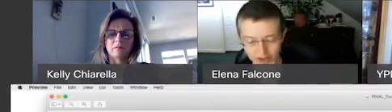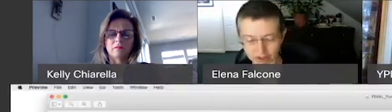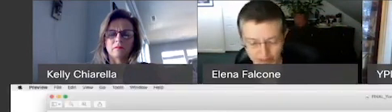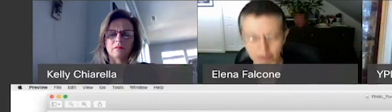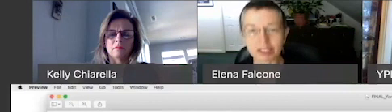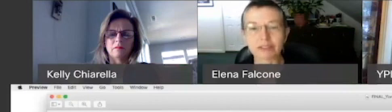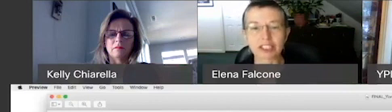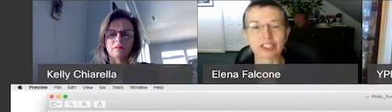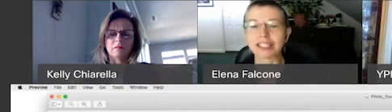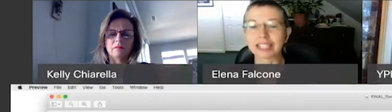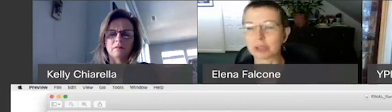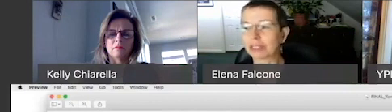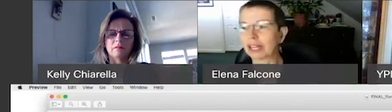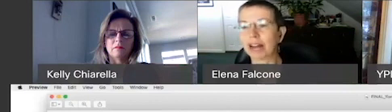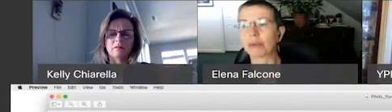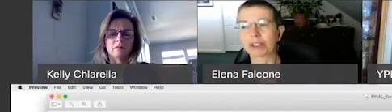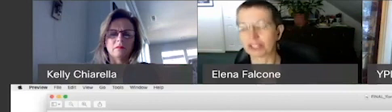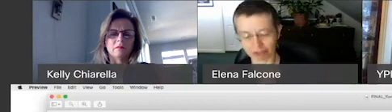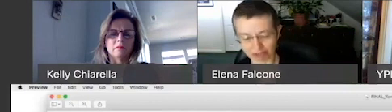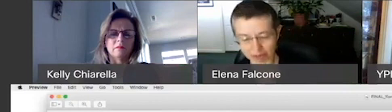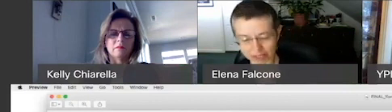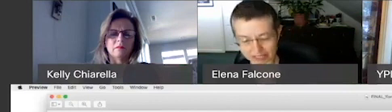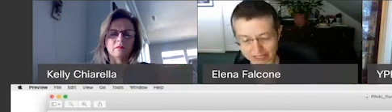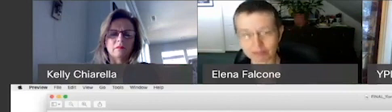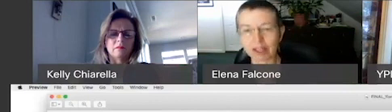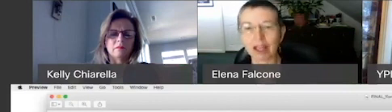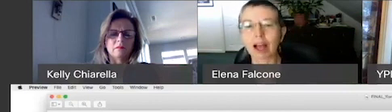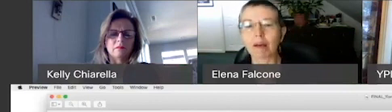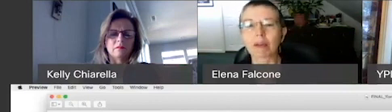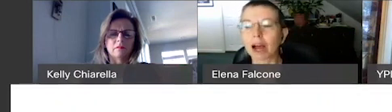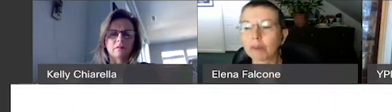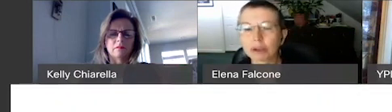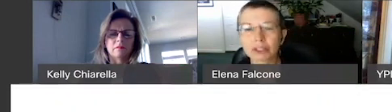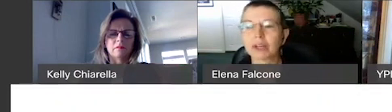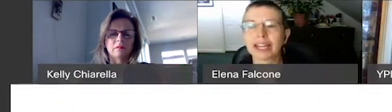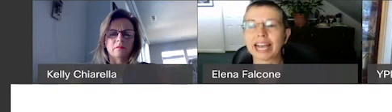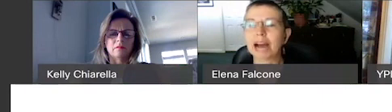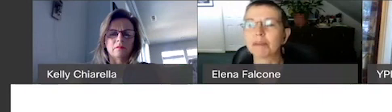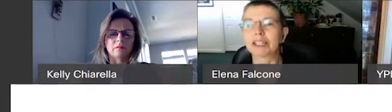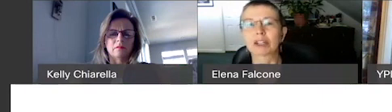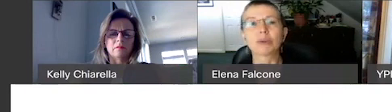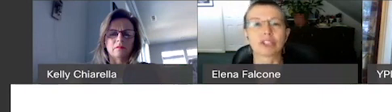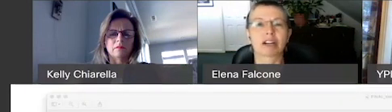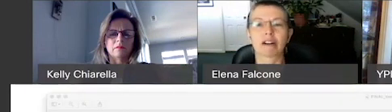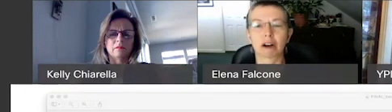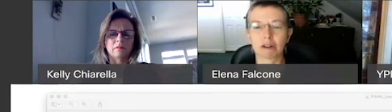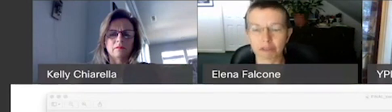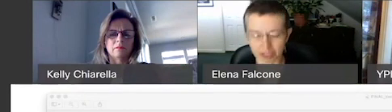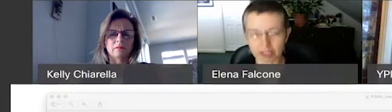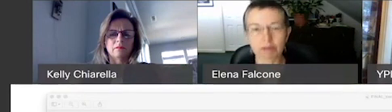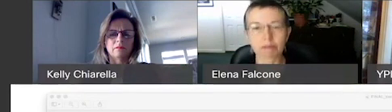the Director of Public Innovation and Engagement at the Westchester Library System. I'm also a happy